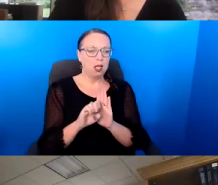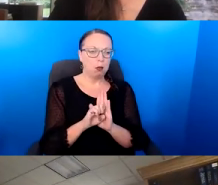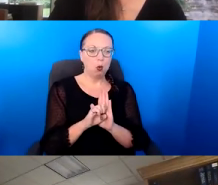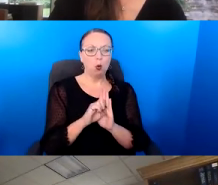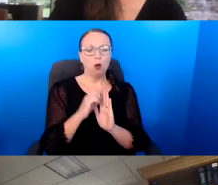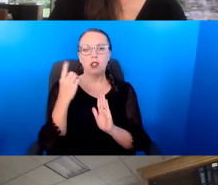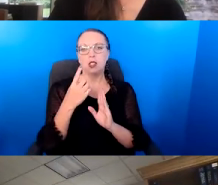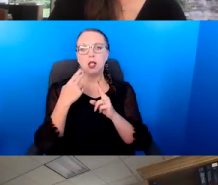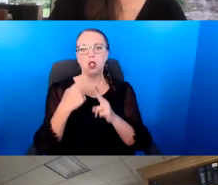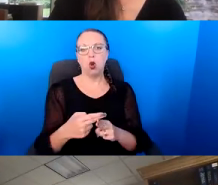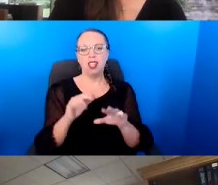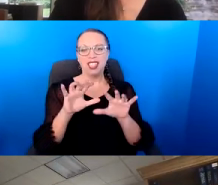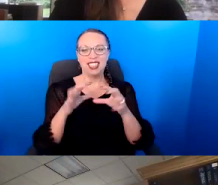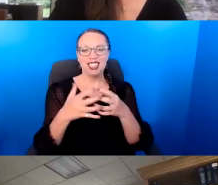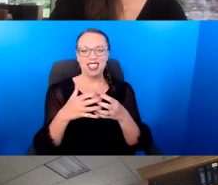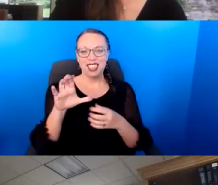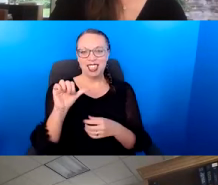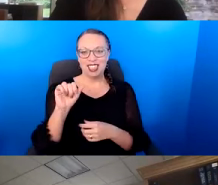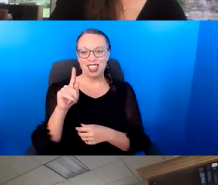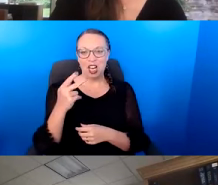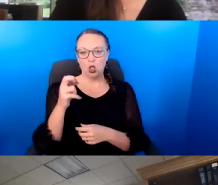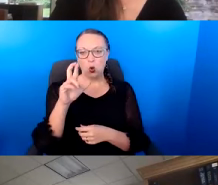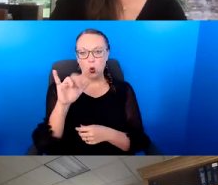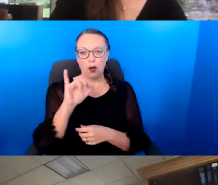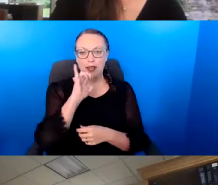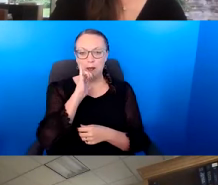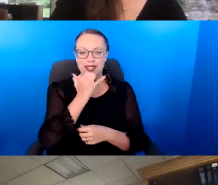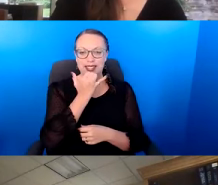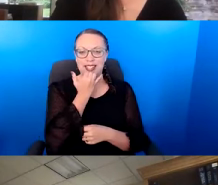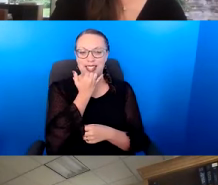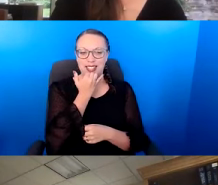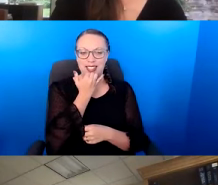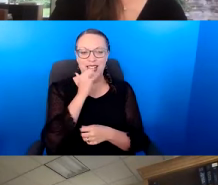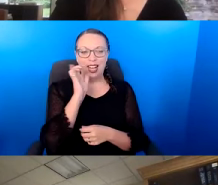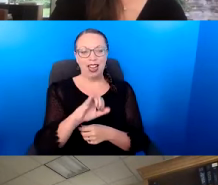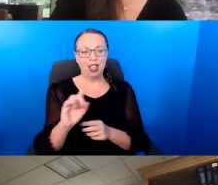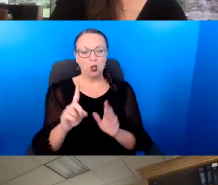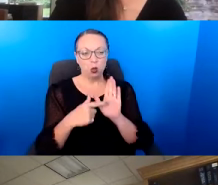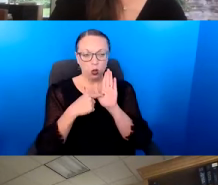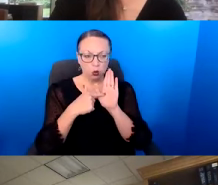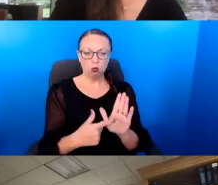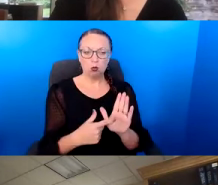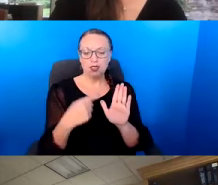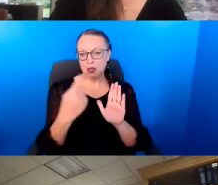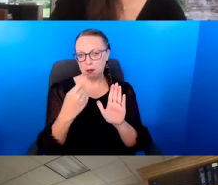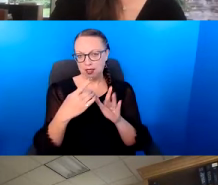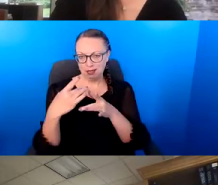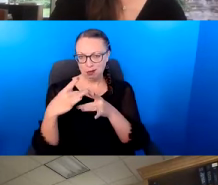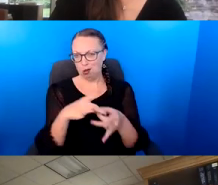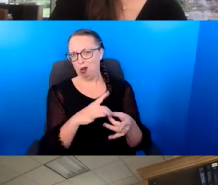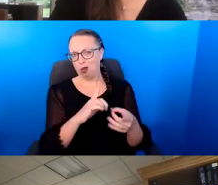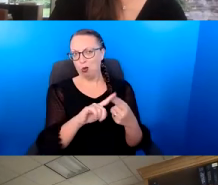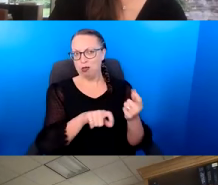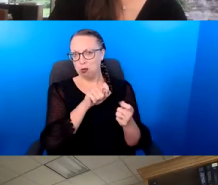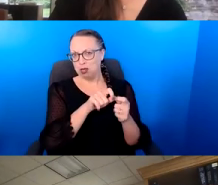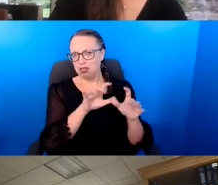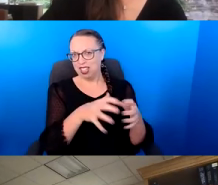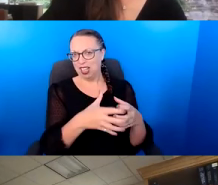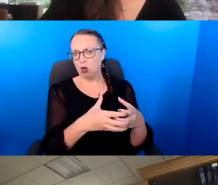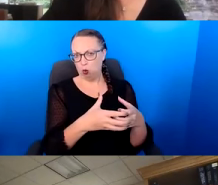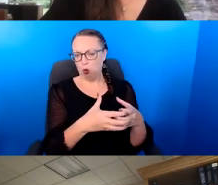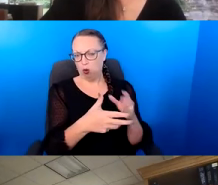a category mistake, which, as I've written here, is when we present something that belongs to a particular category, in this